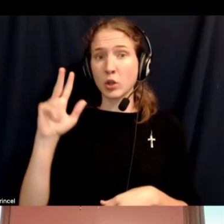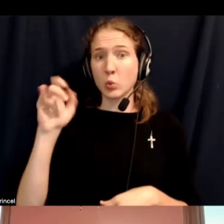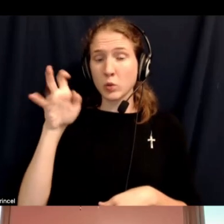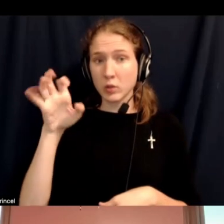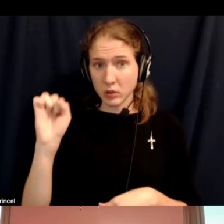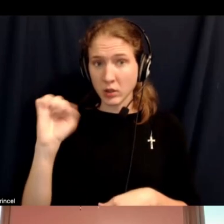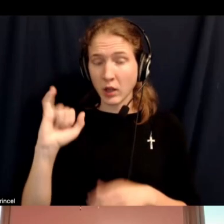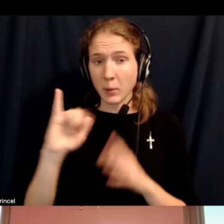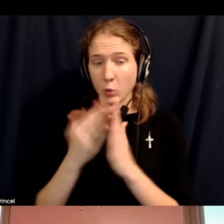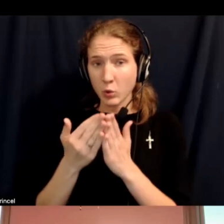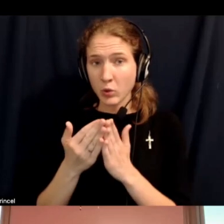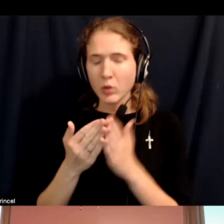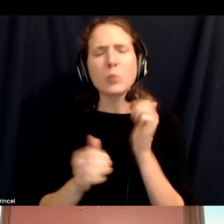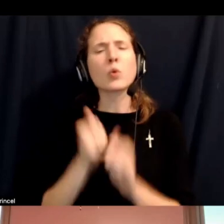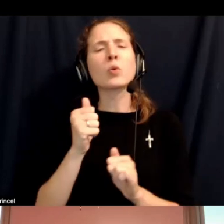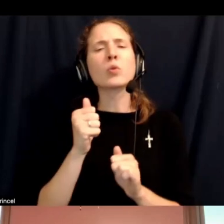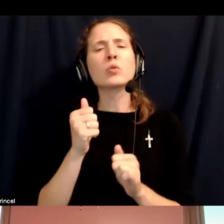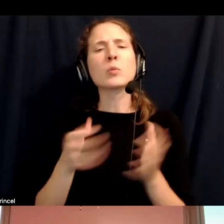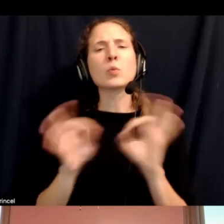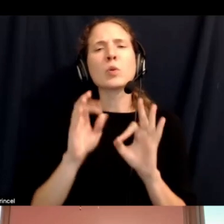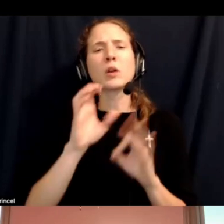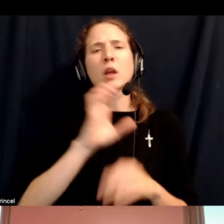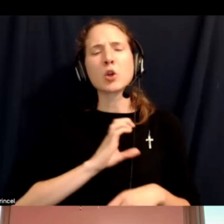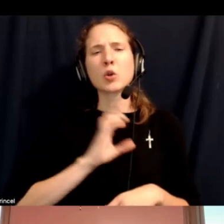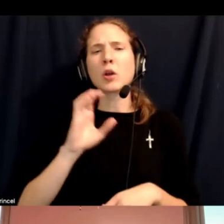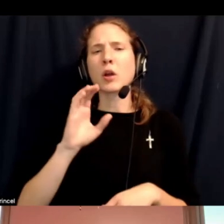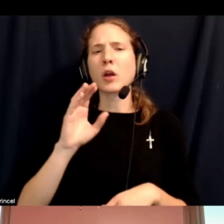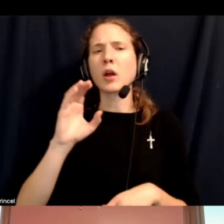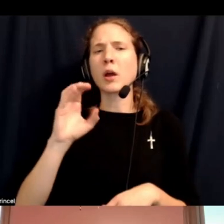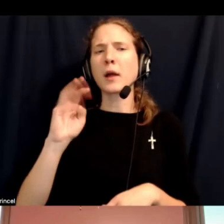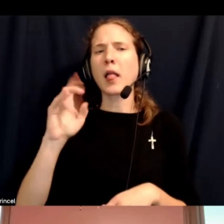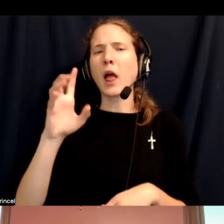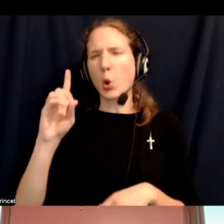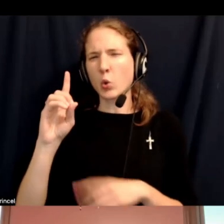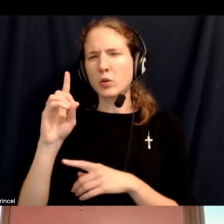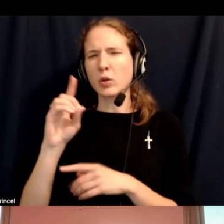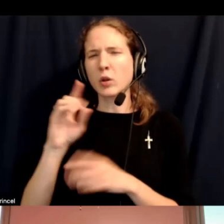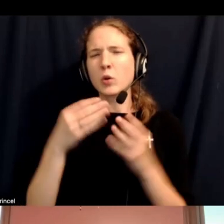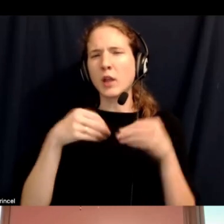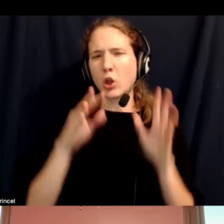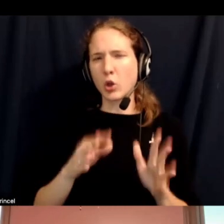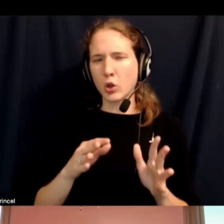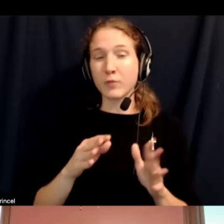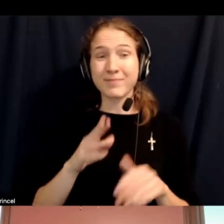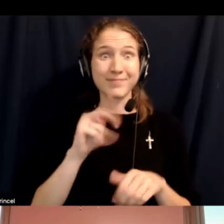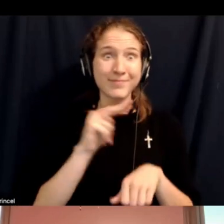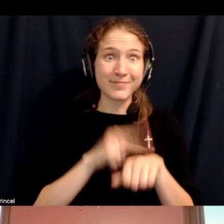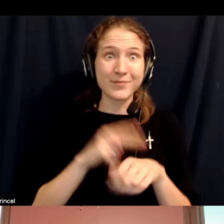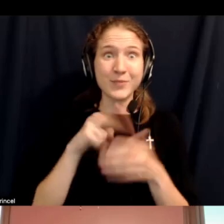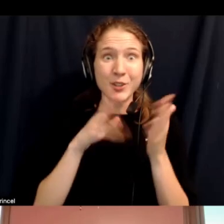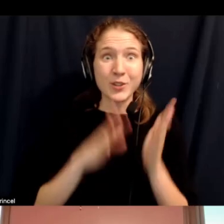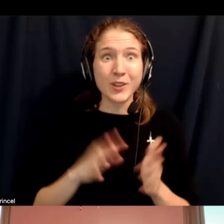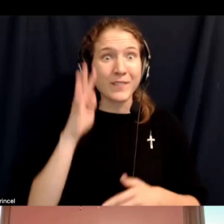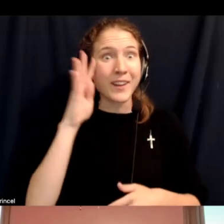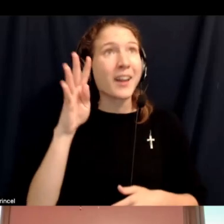the most important characters is Fenno McLeod, who's a bookseller. Who doesn't what reader doesn't fantasize about being a bookseller?